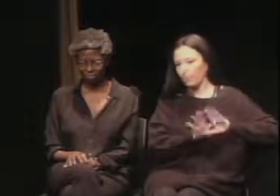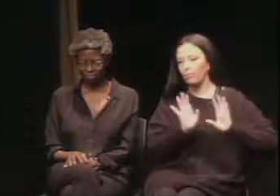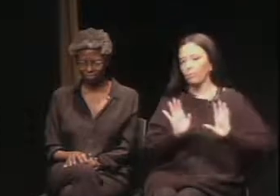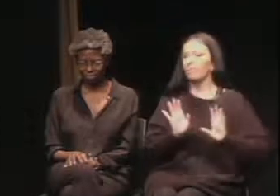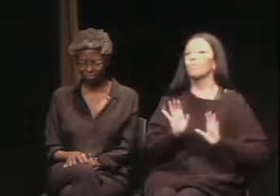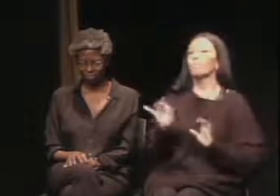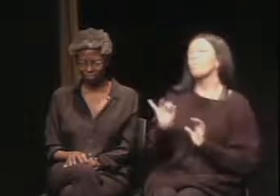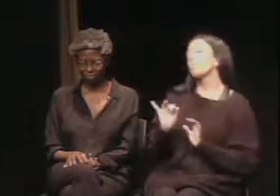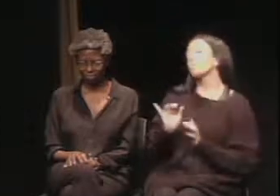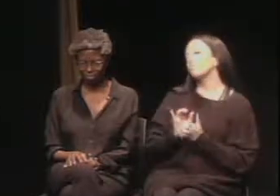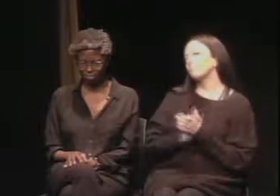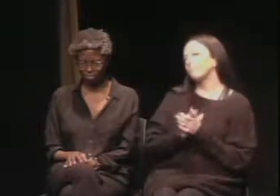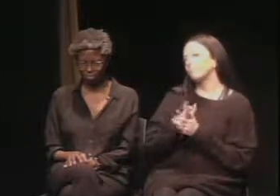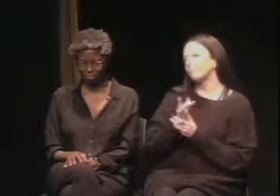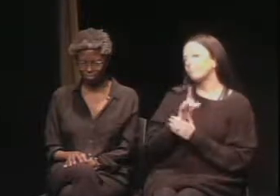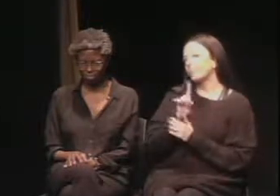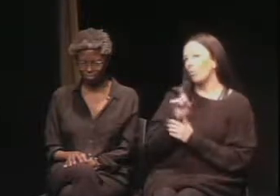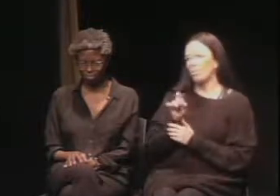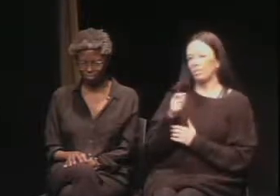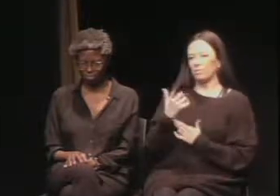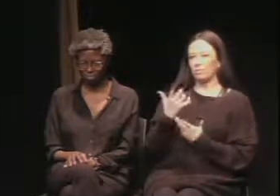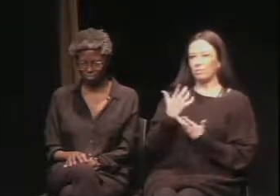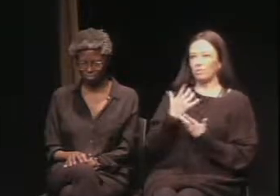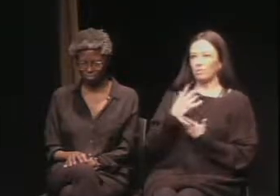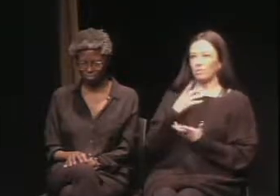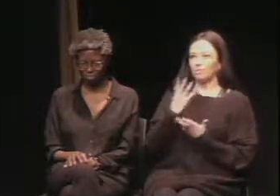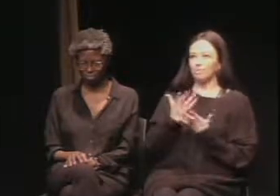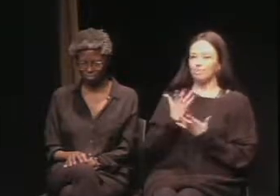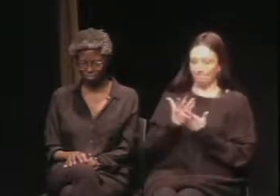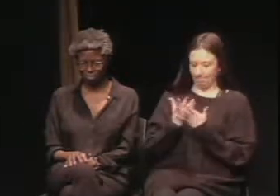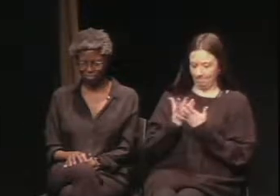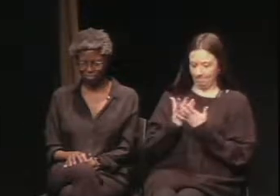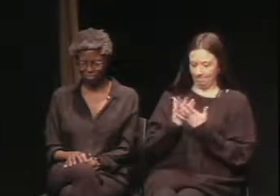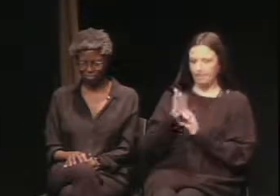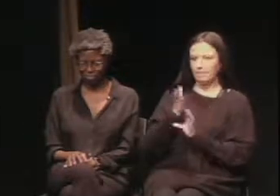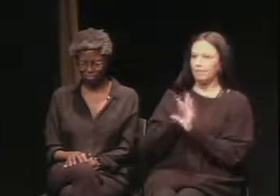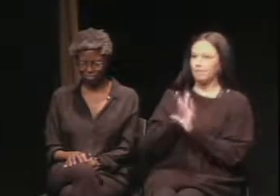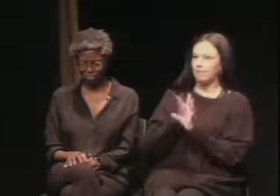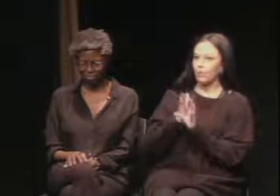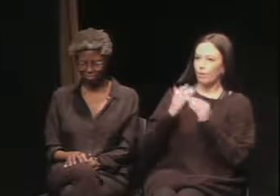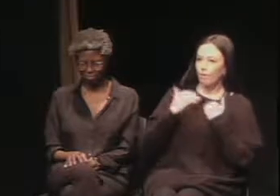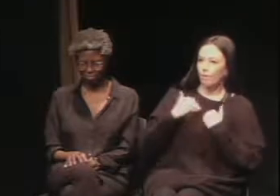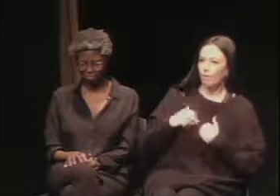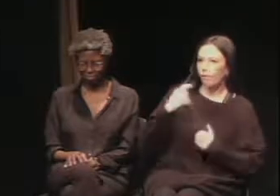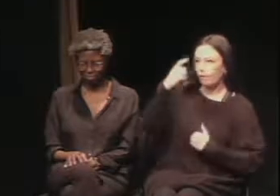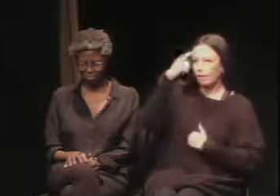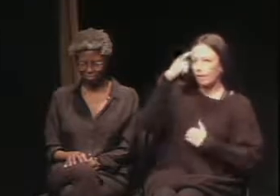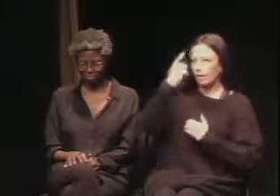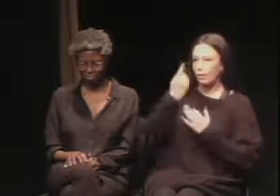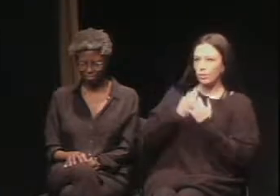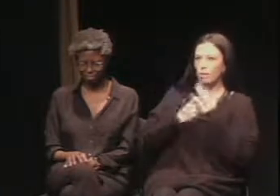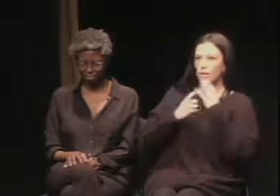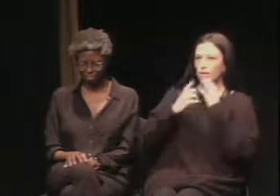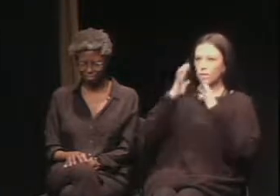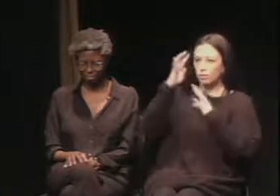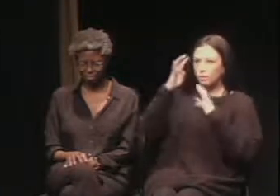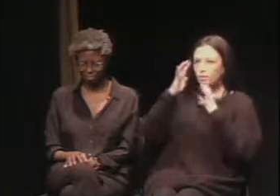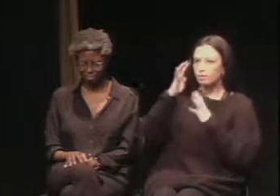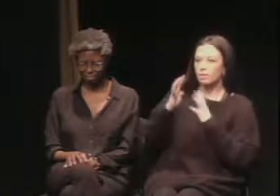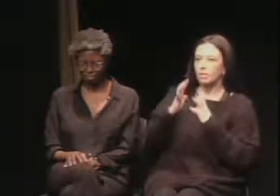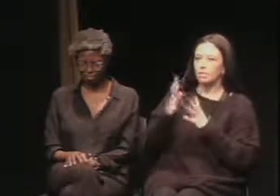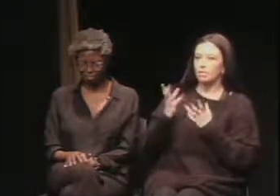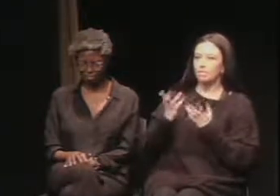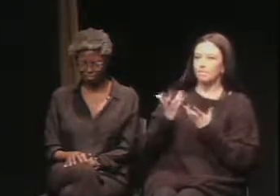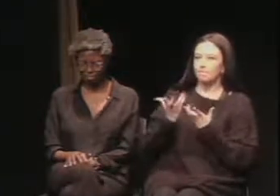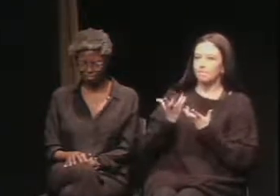There's also this question, I think, that we psychologically, our bodies, our minds start to create a thing,